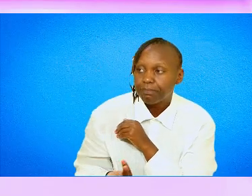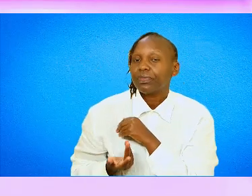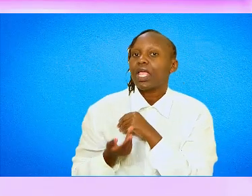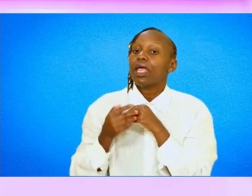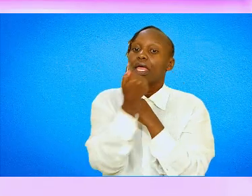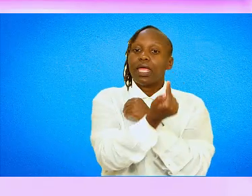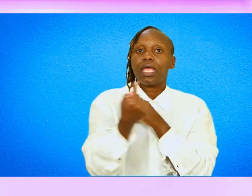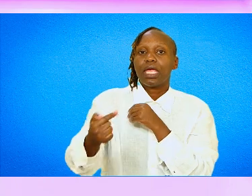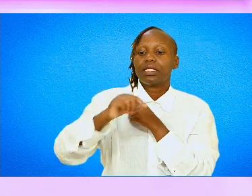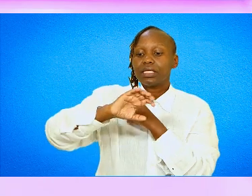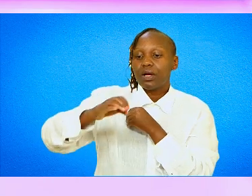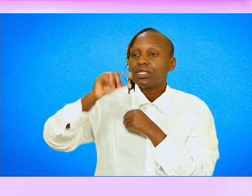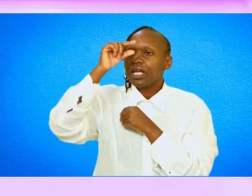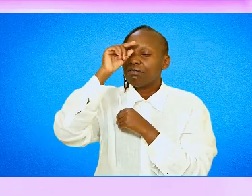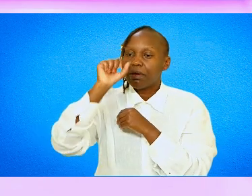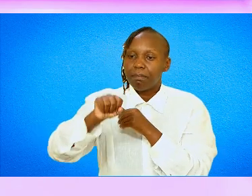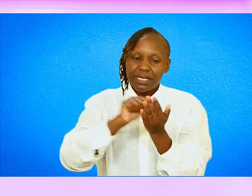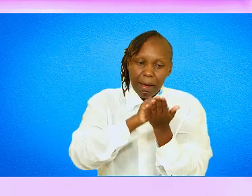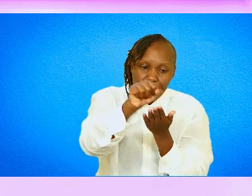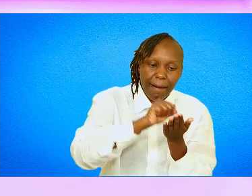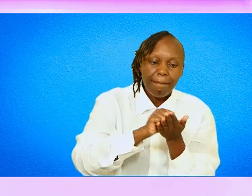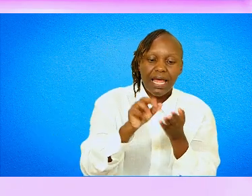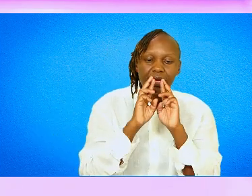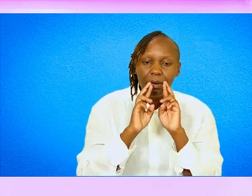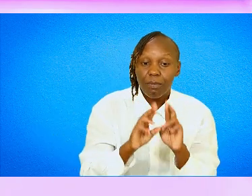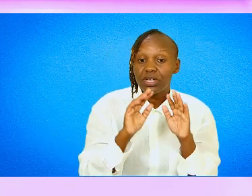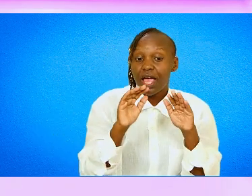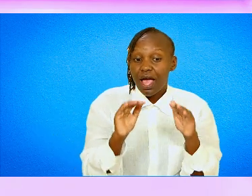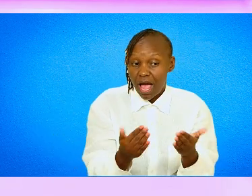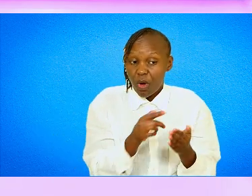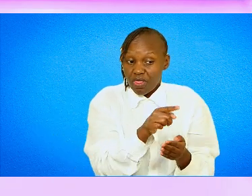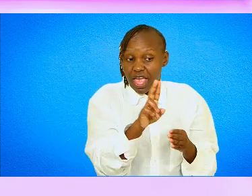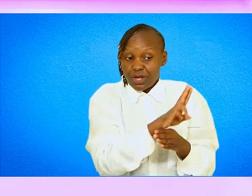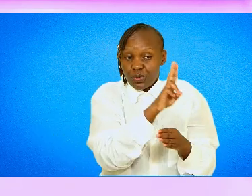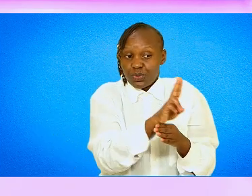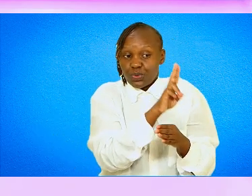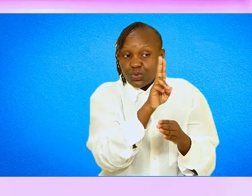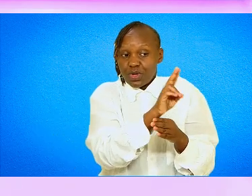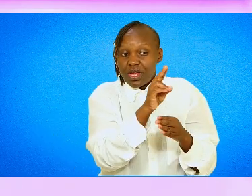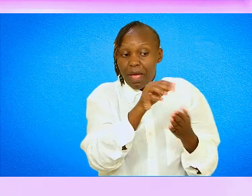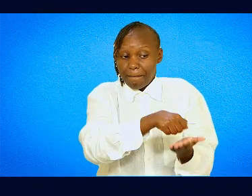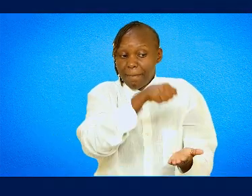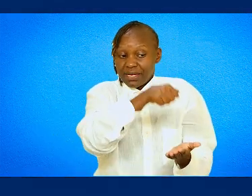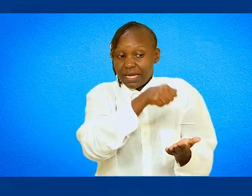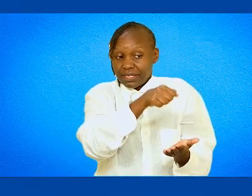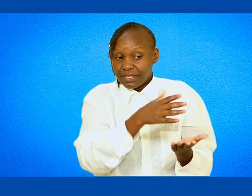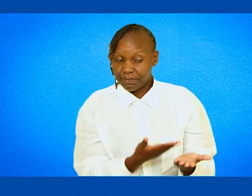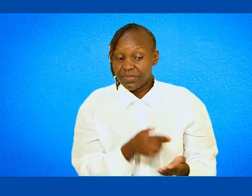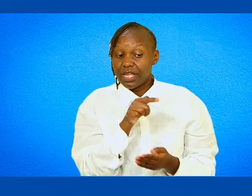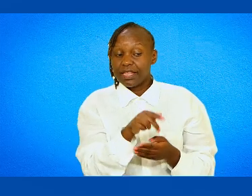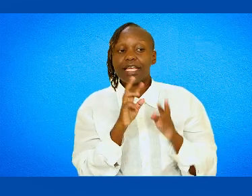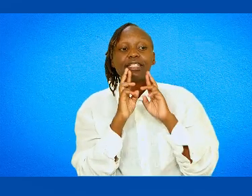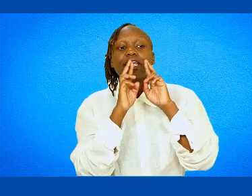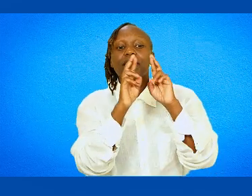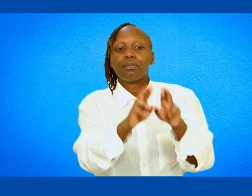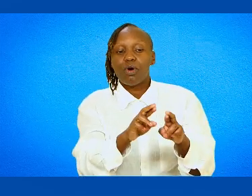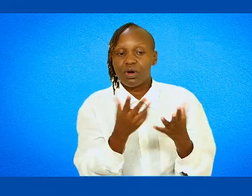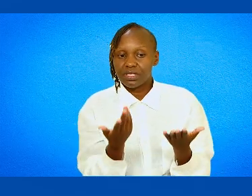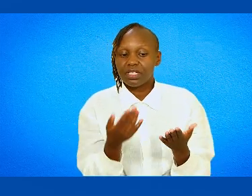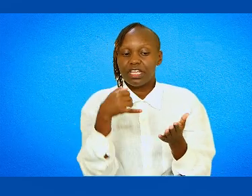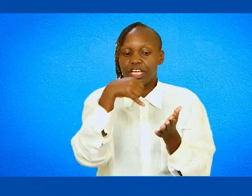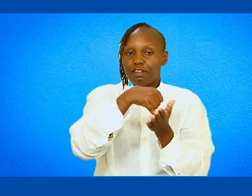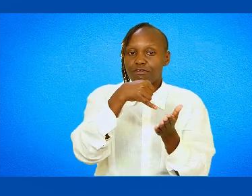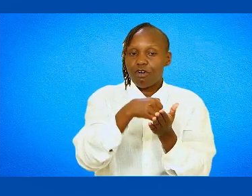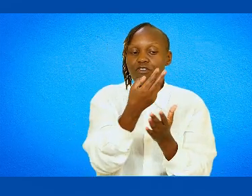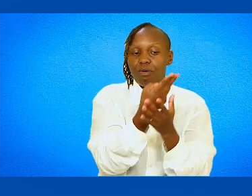Every government entity must publish reports about how they are spending the budget. These reports cover